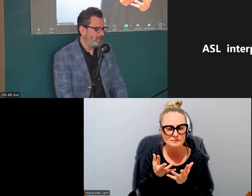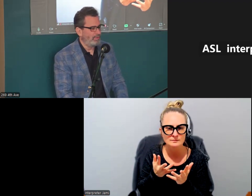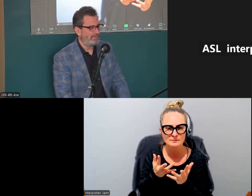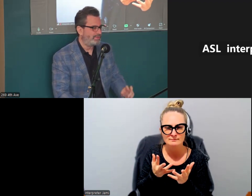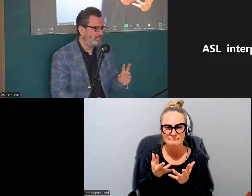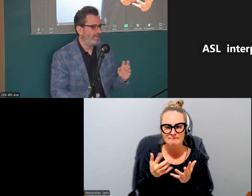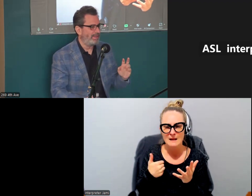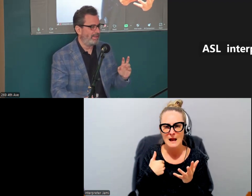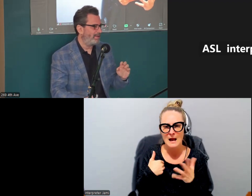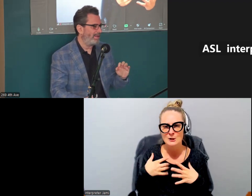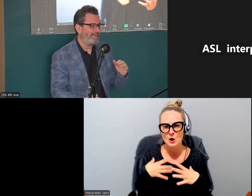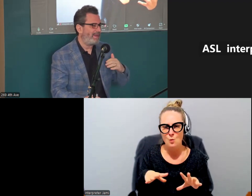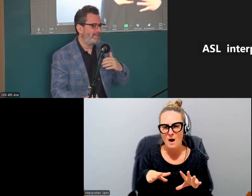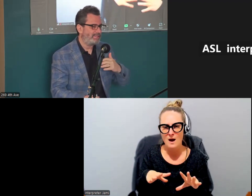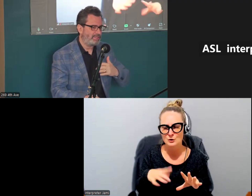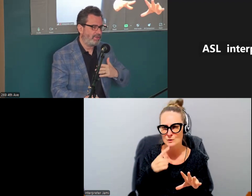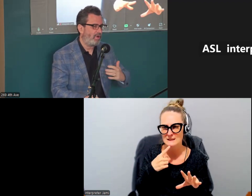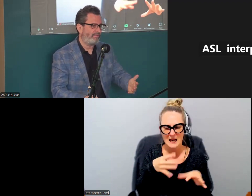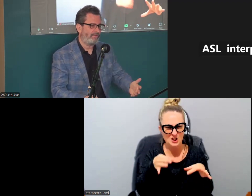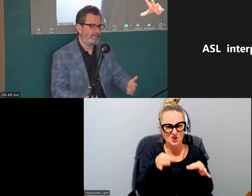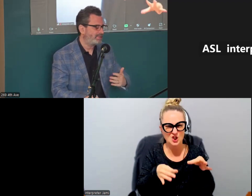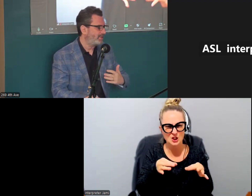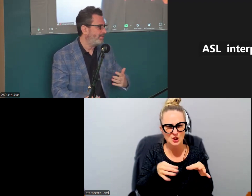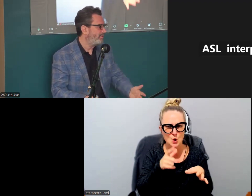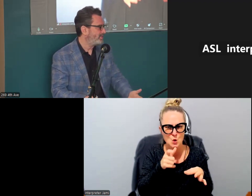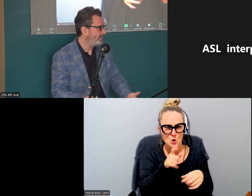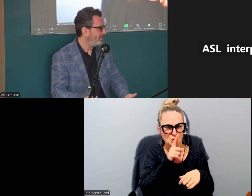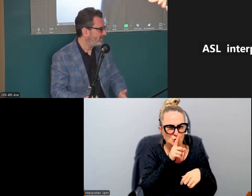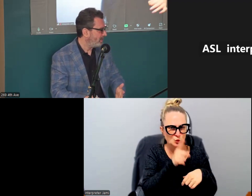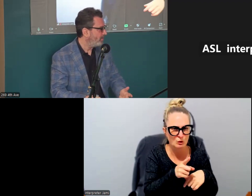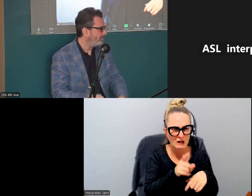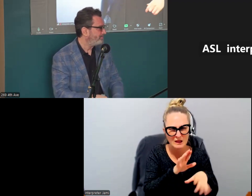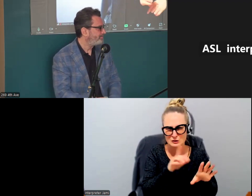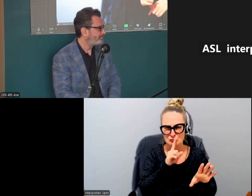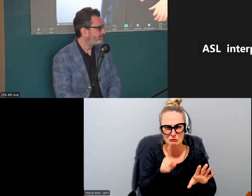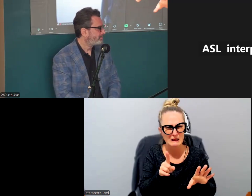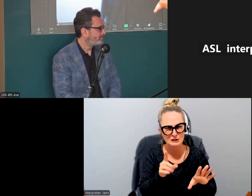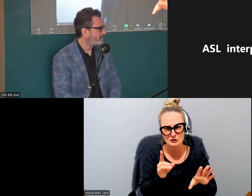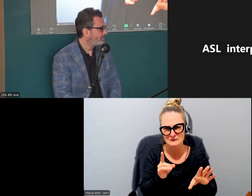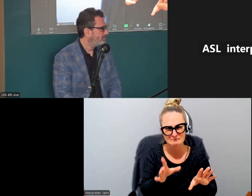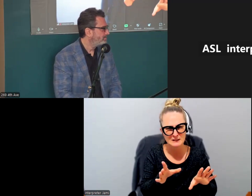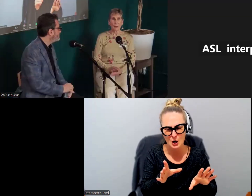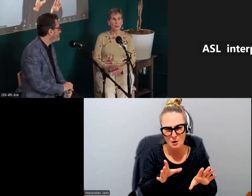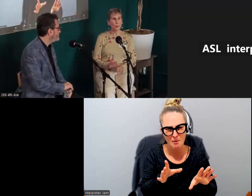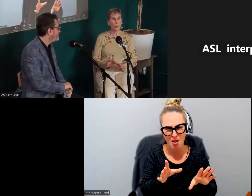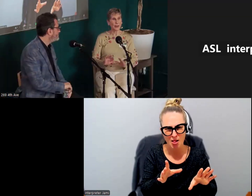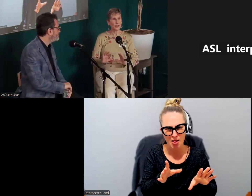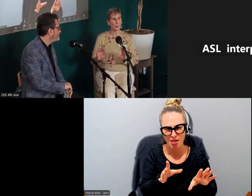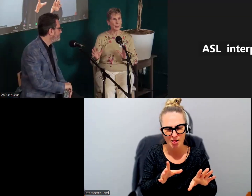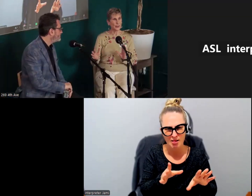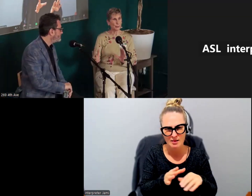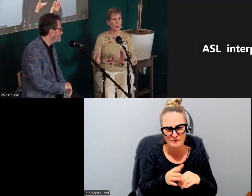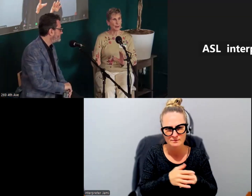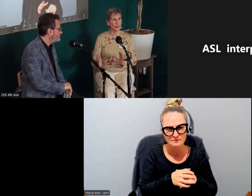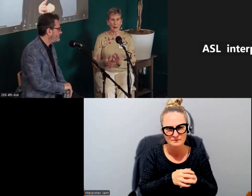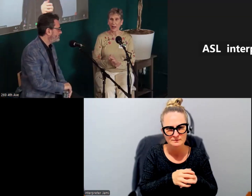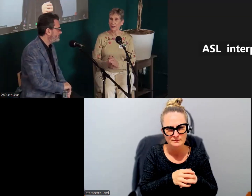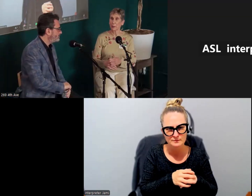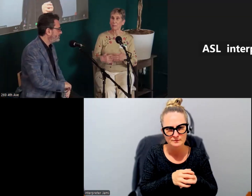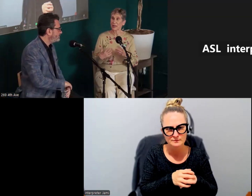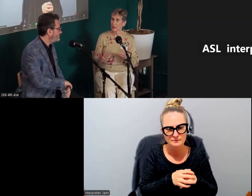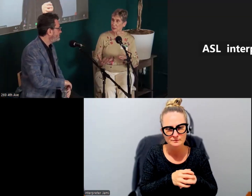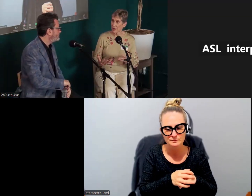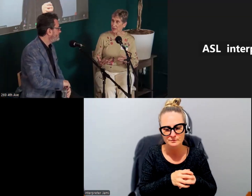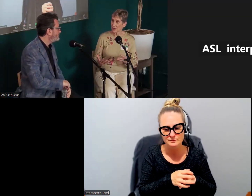judging who's real. That is such an awful slippery slope. Great. I'm going to wind up this part of it on